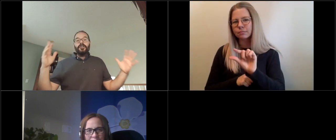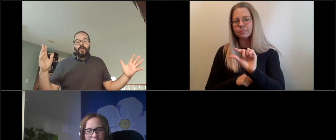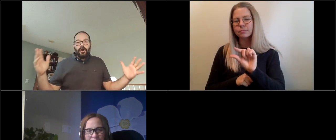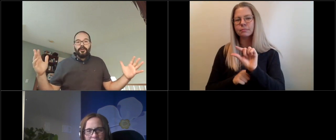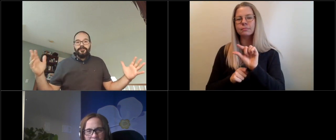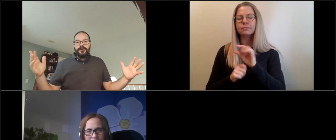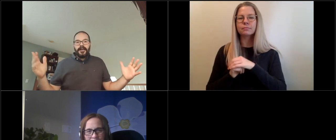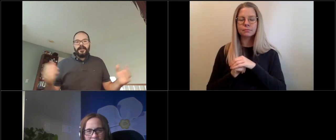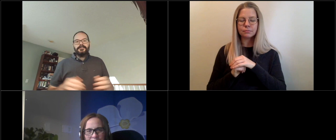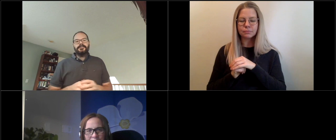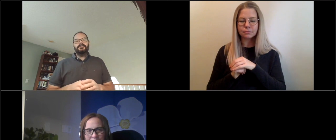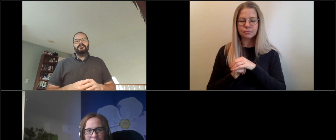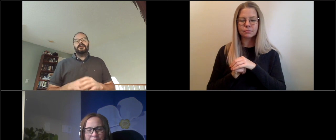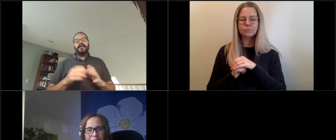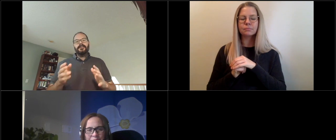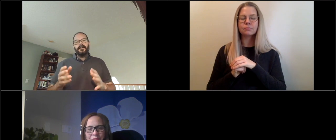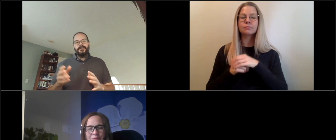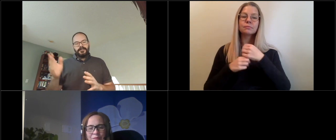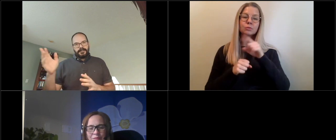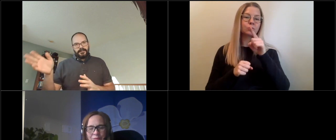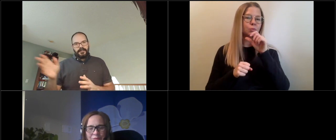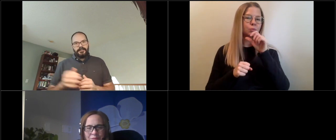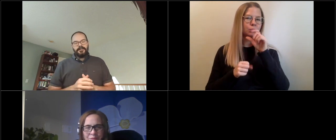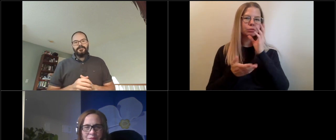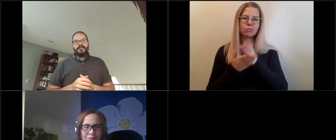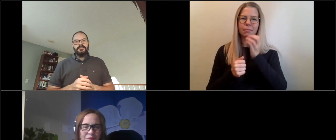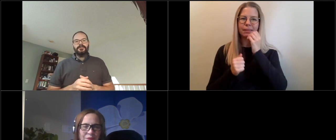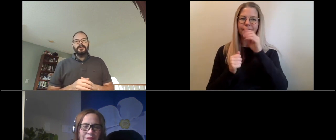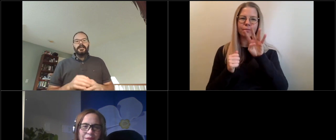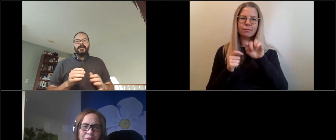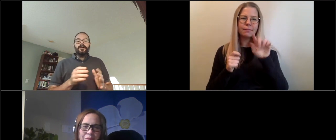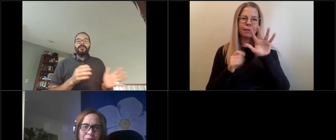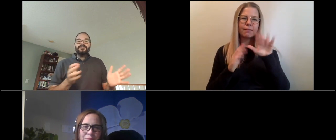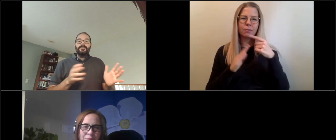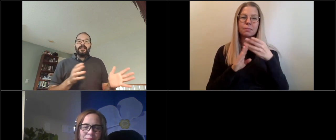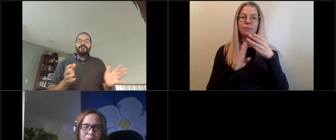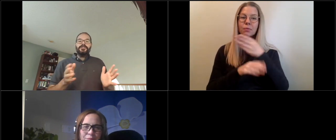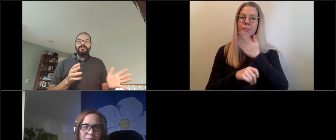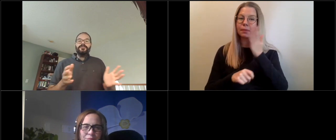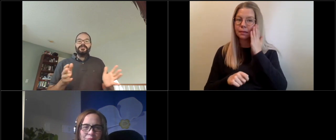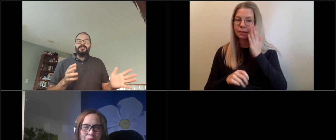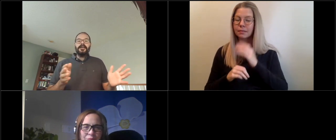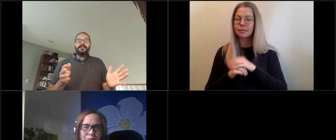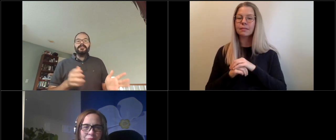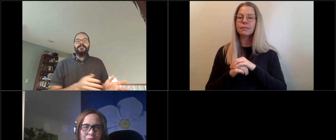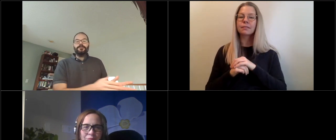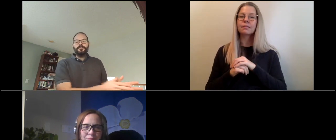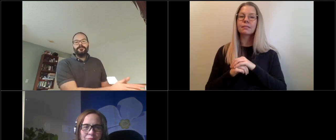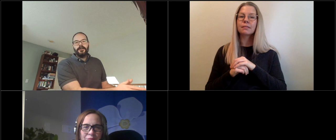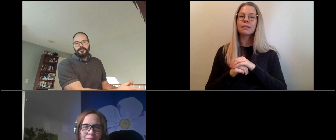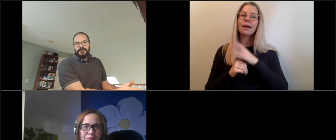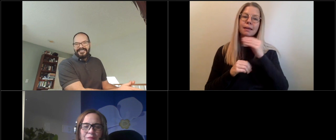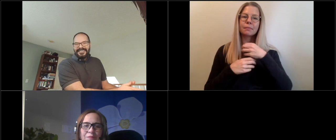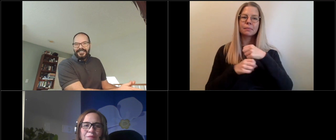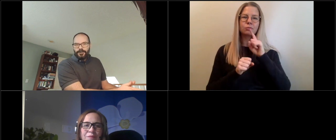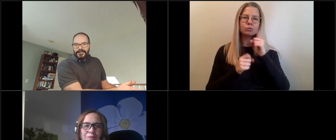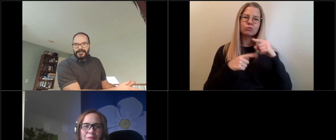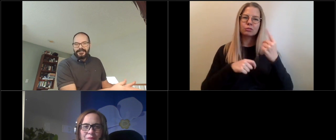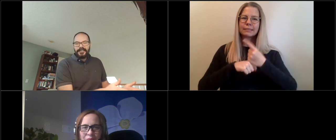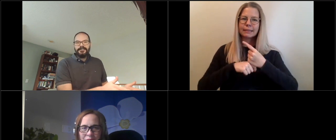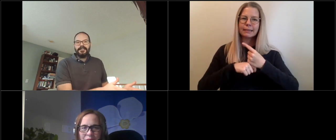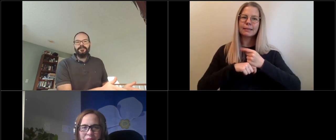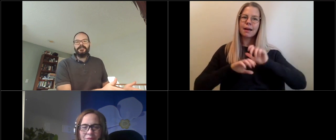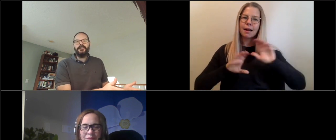having a long fast at night, that's the nighttime signal, and then also managing your physical activity profile and